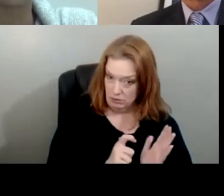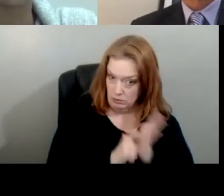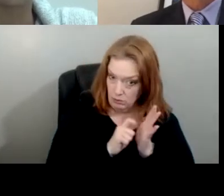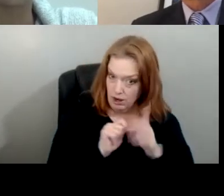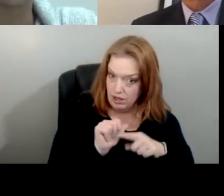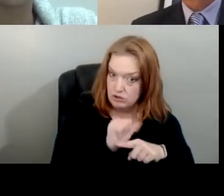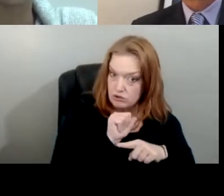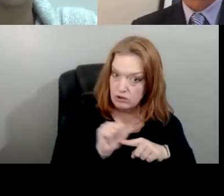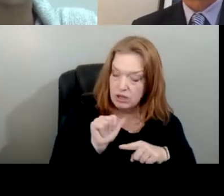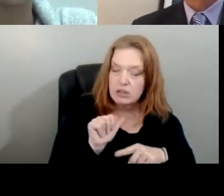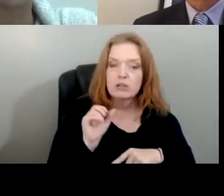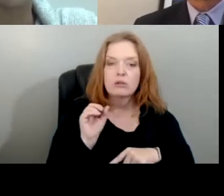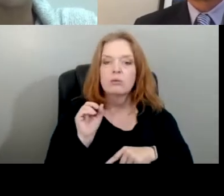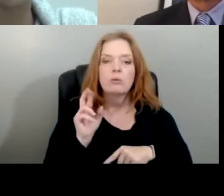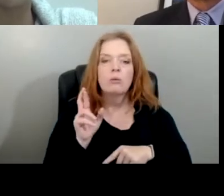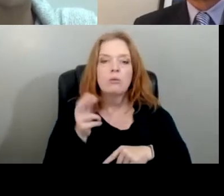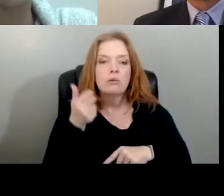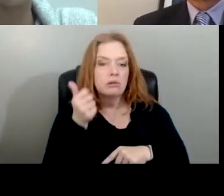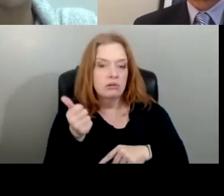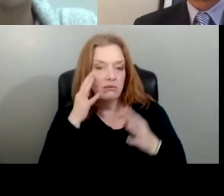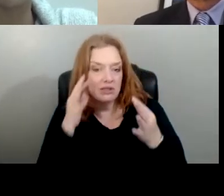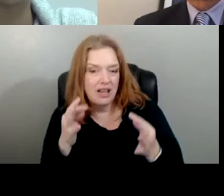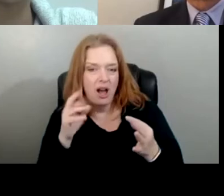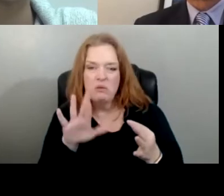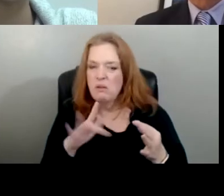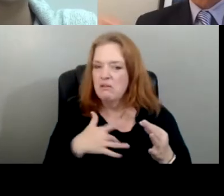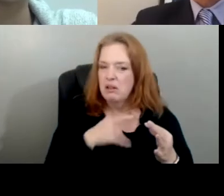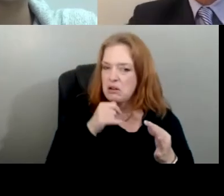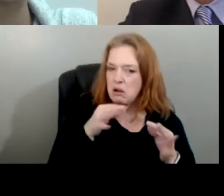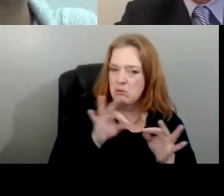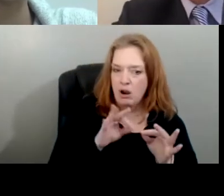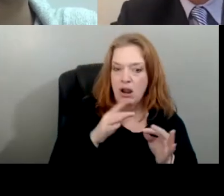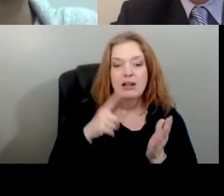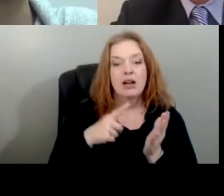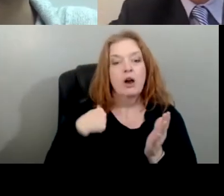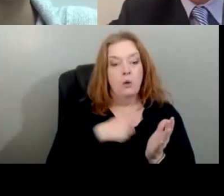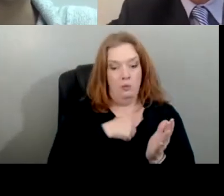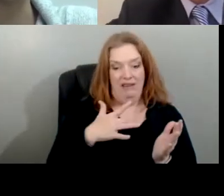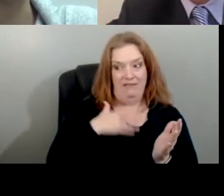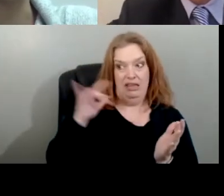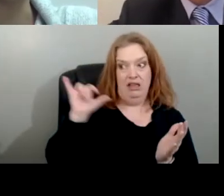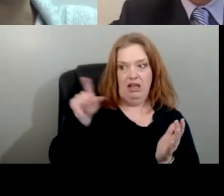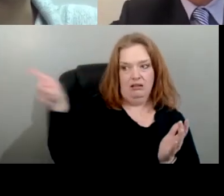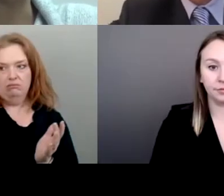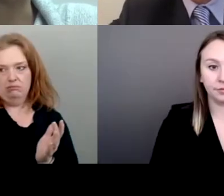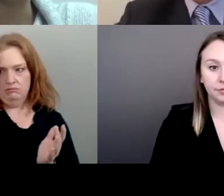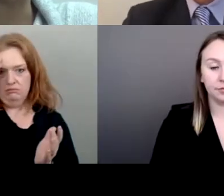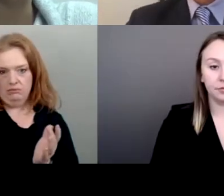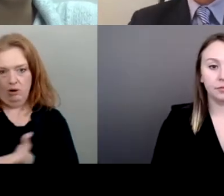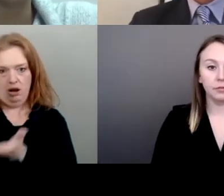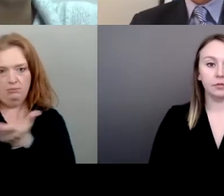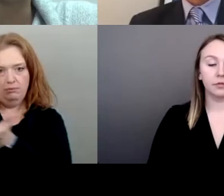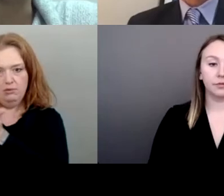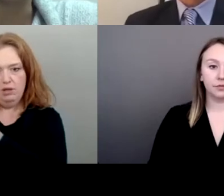agents who work within Indigenous nations? Because we feel the gaps that knowledge isn't there. So what does that look like? What should that look like? What do